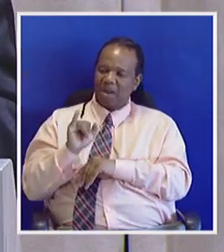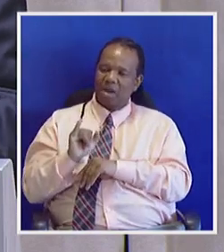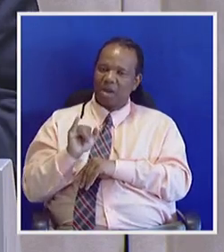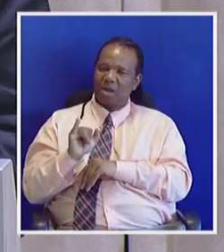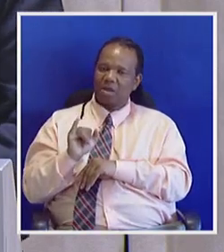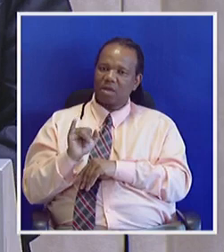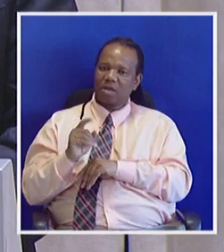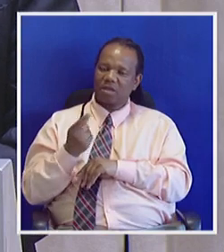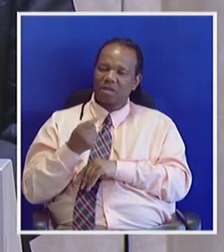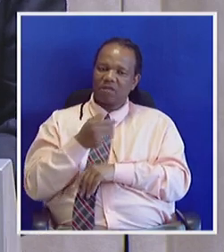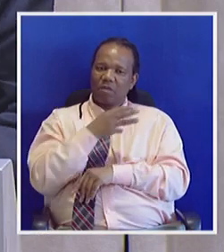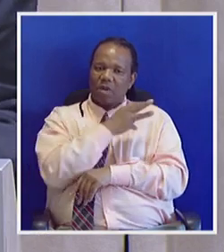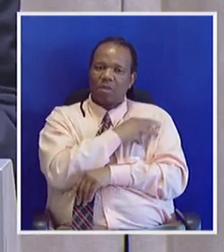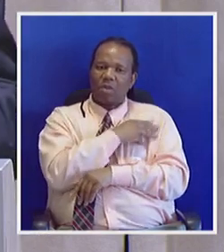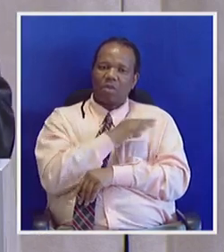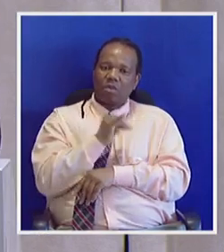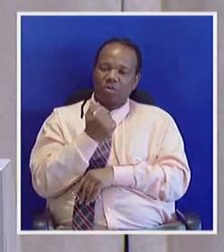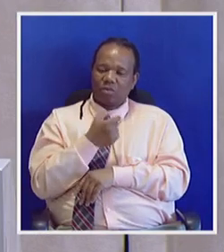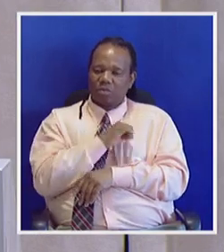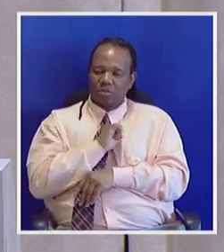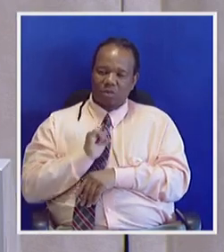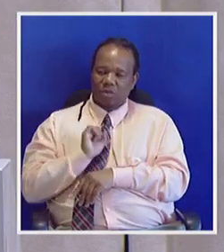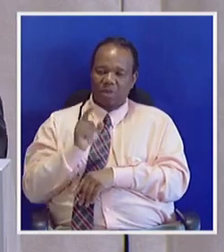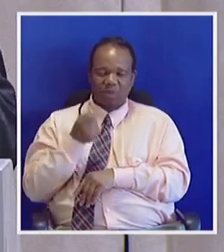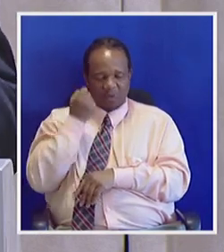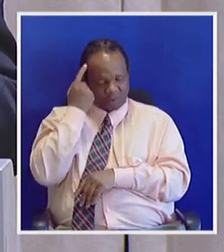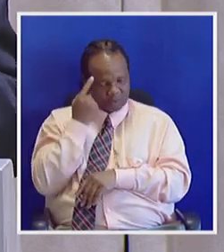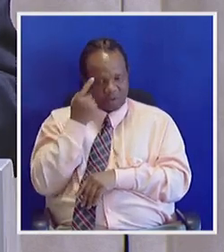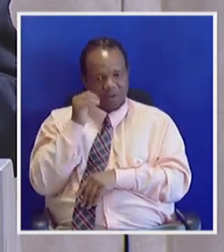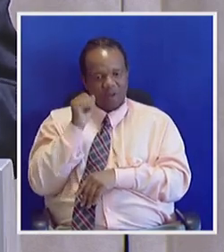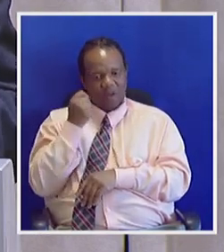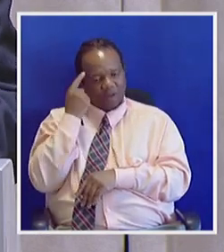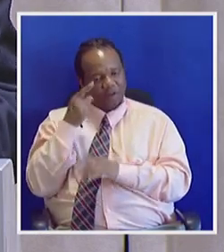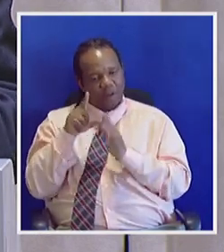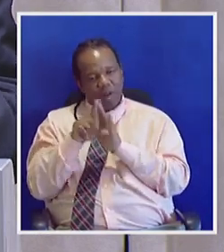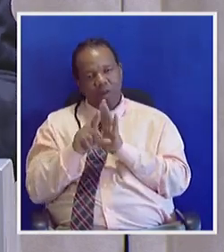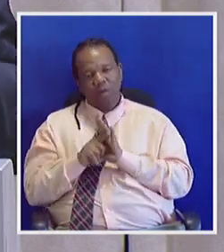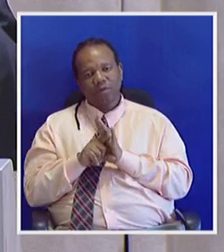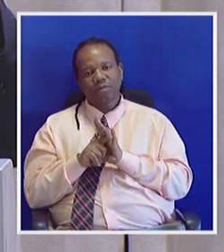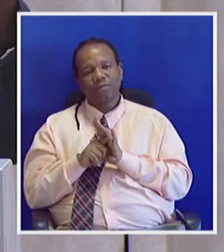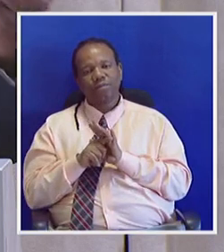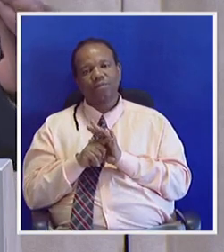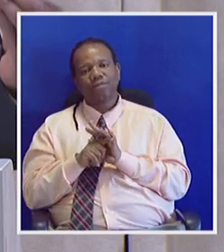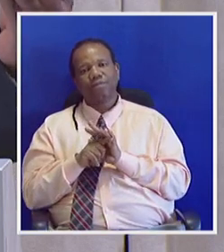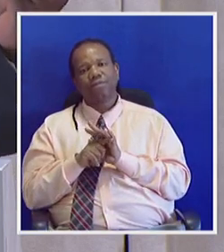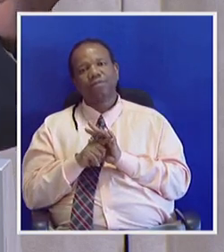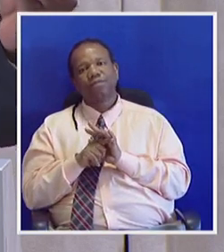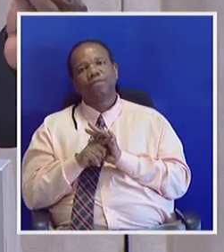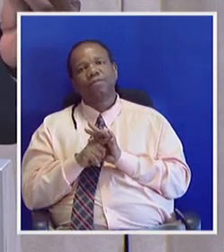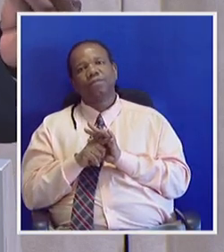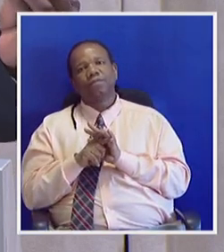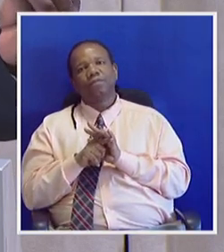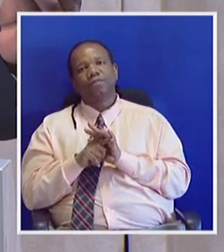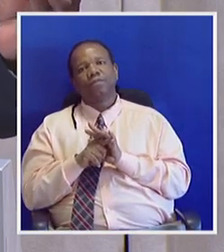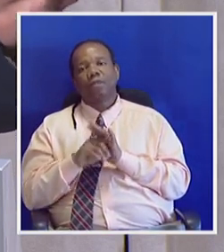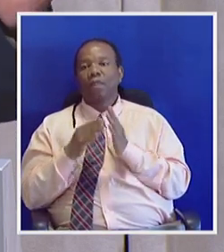tseba ditokelo tsa bona ba itlahise pele ha dipictures tsa mmuso hore mmuso o tsebe